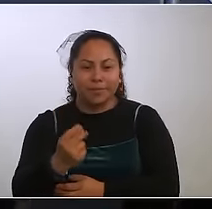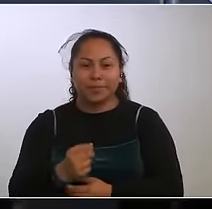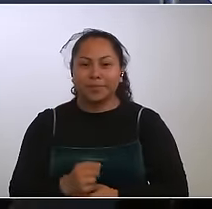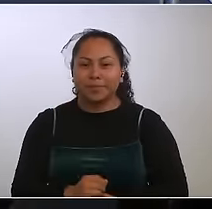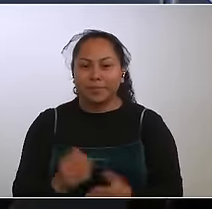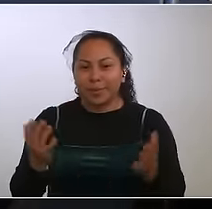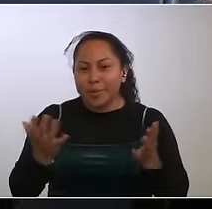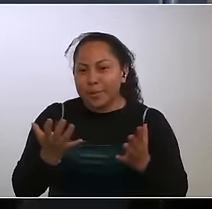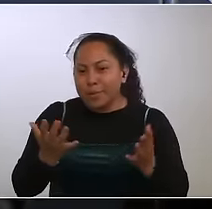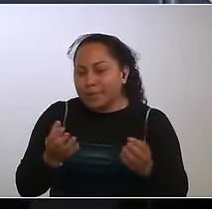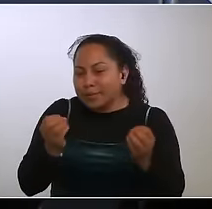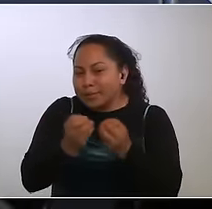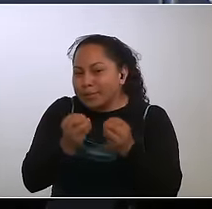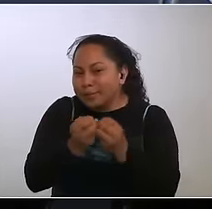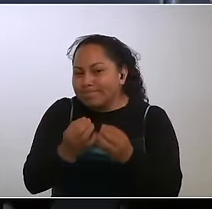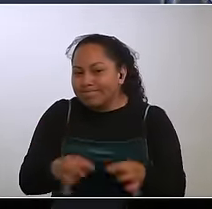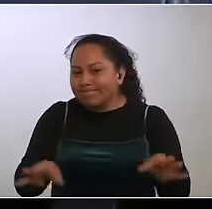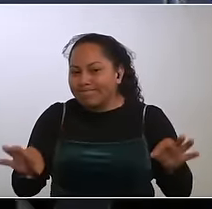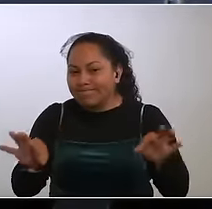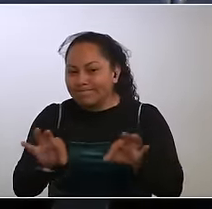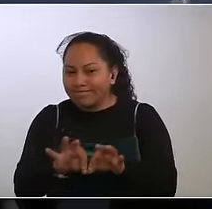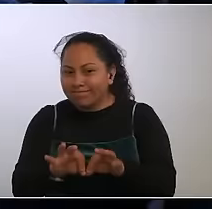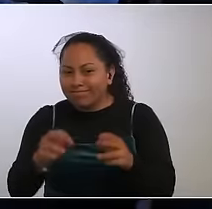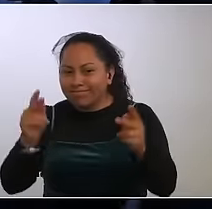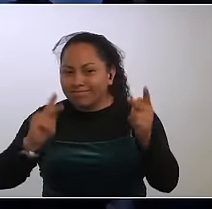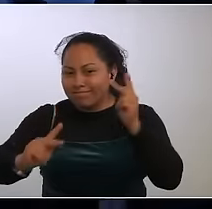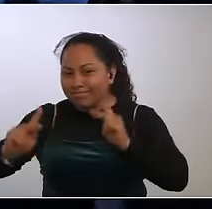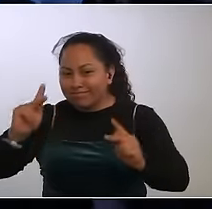es el poder del Espíritu Santo.